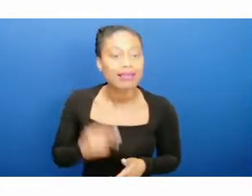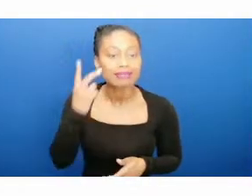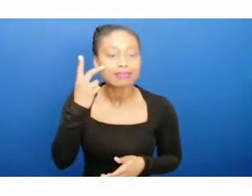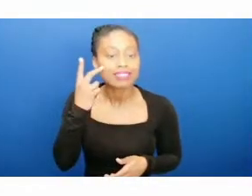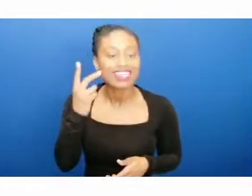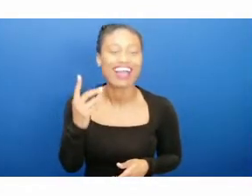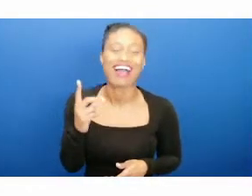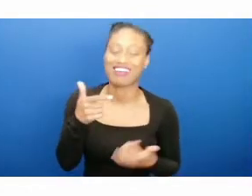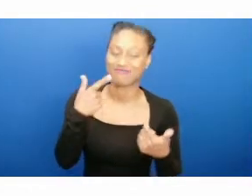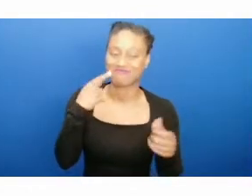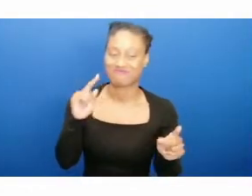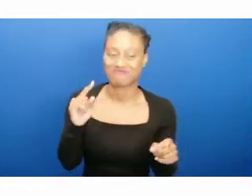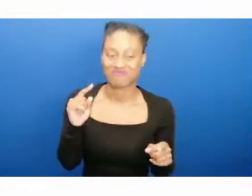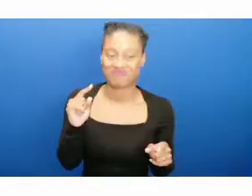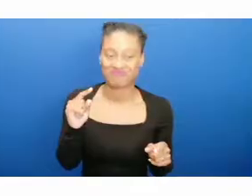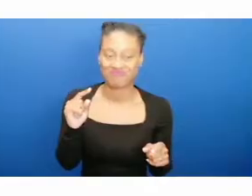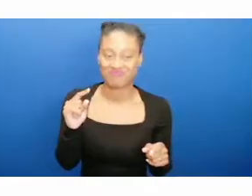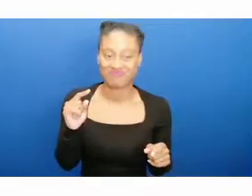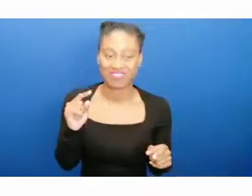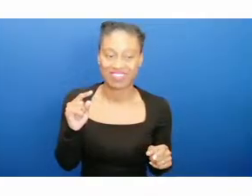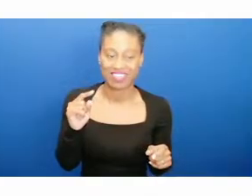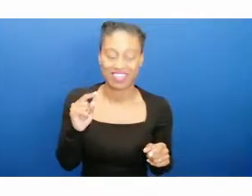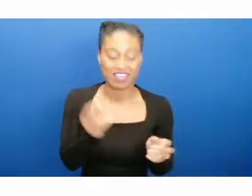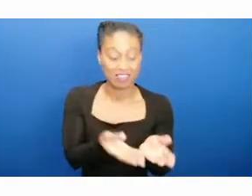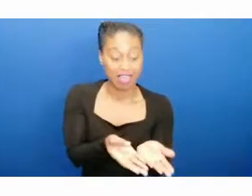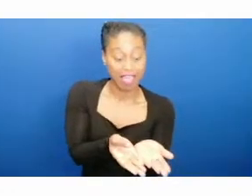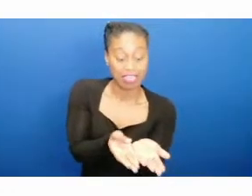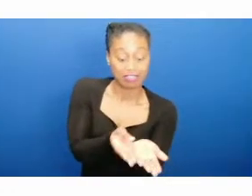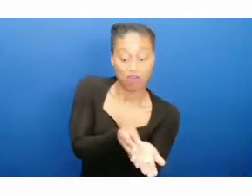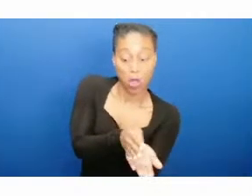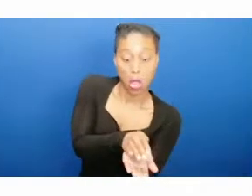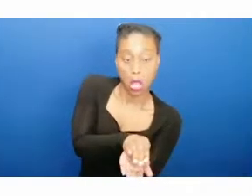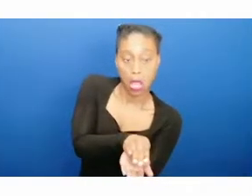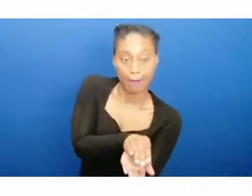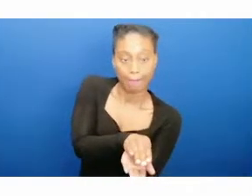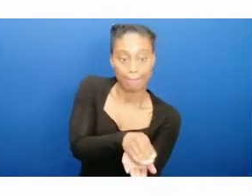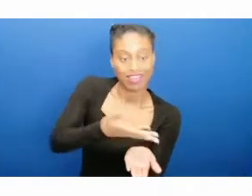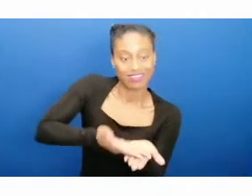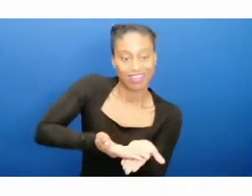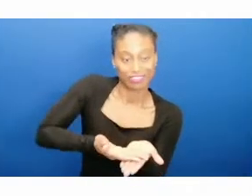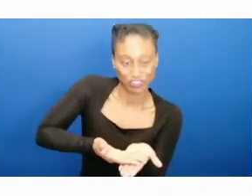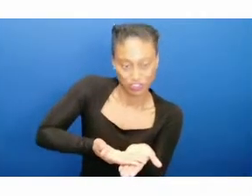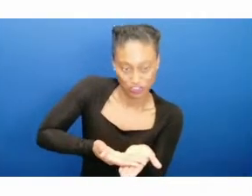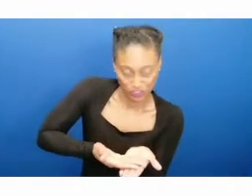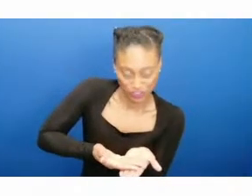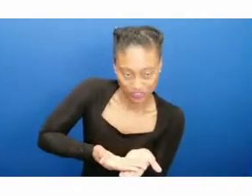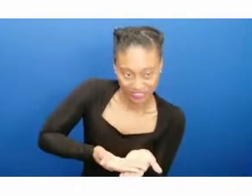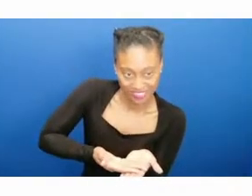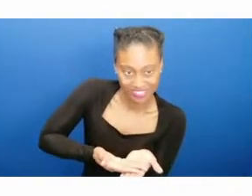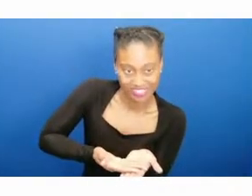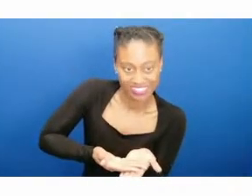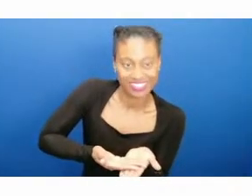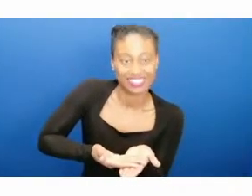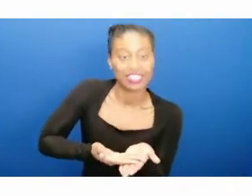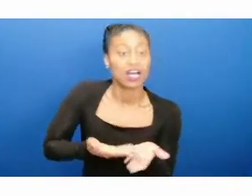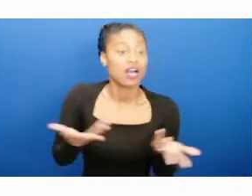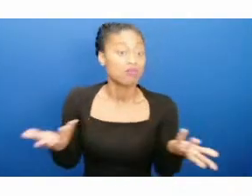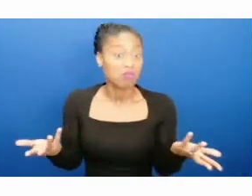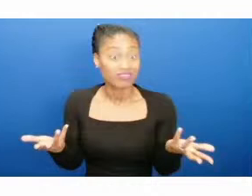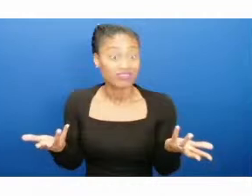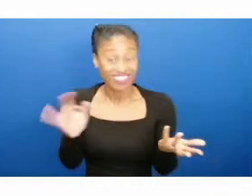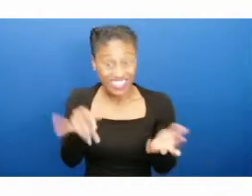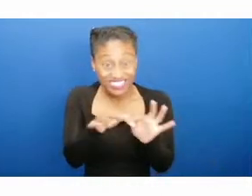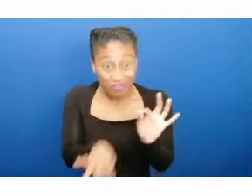All right. Nice fold and secure it. And it's just that